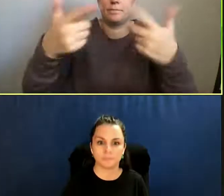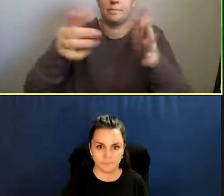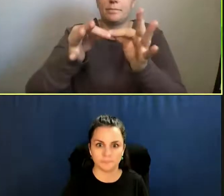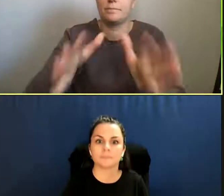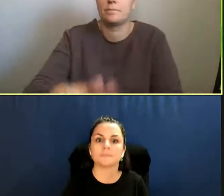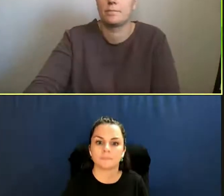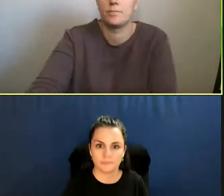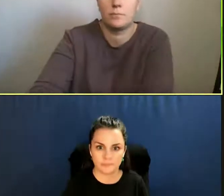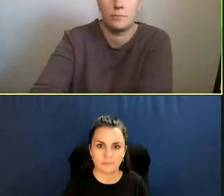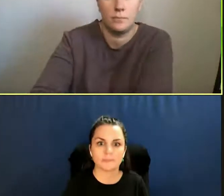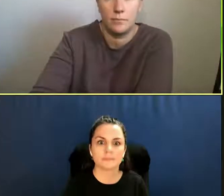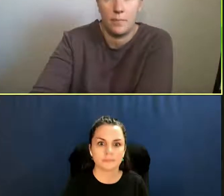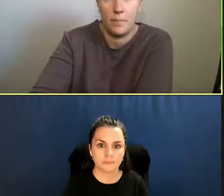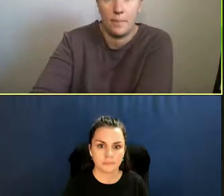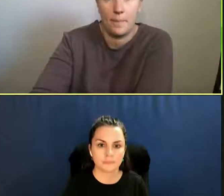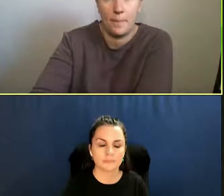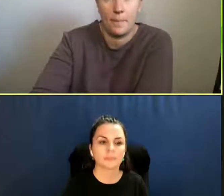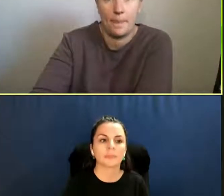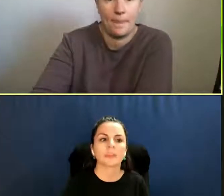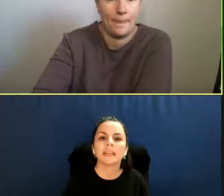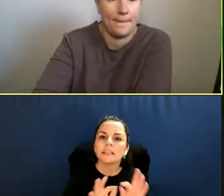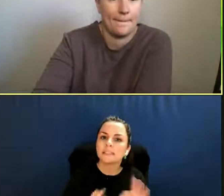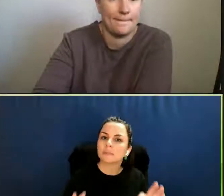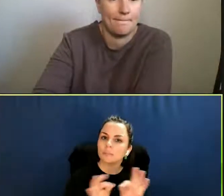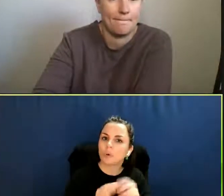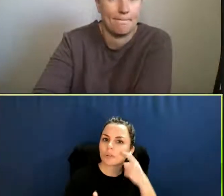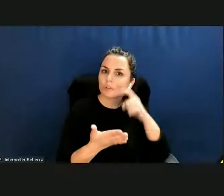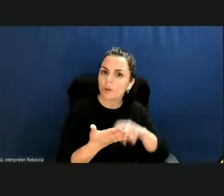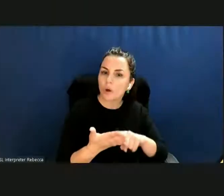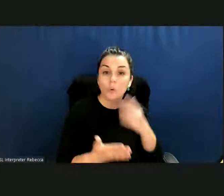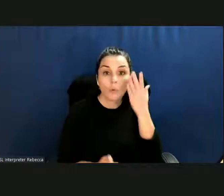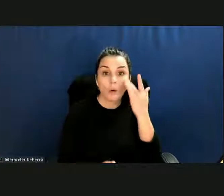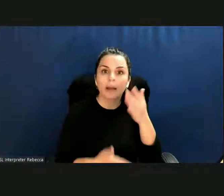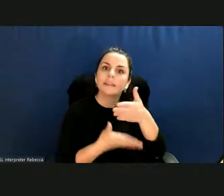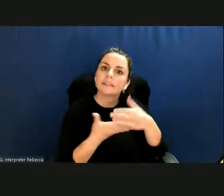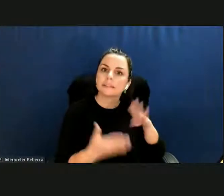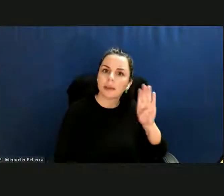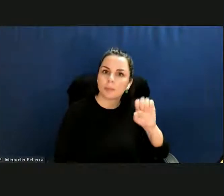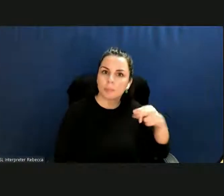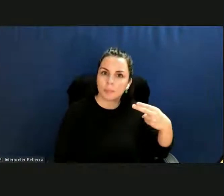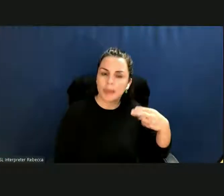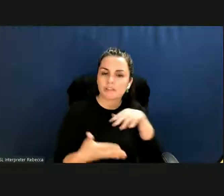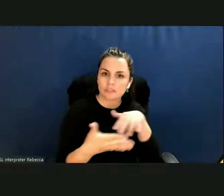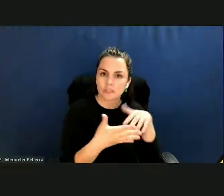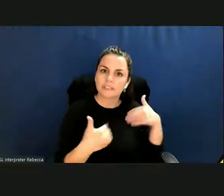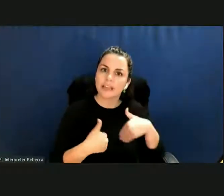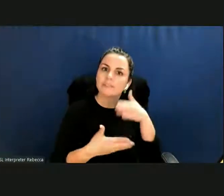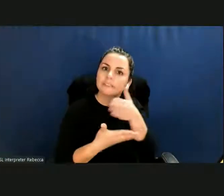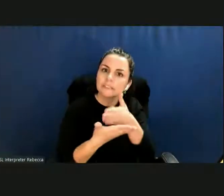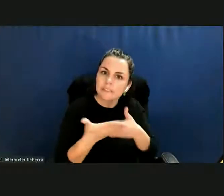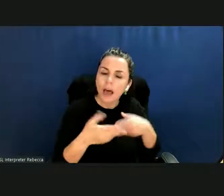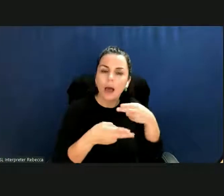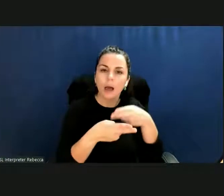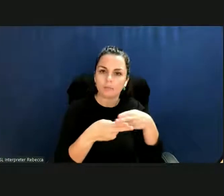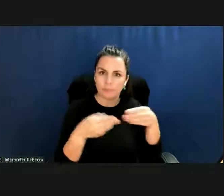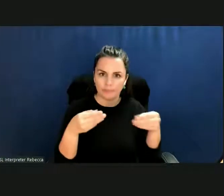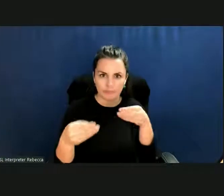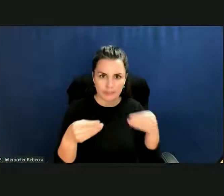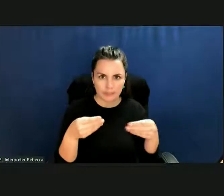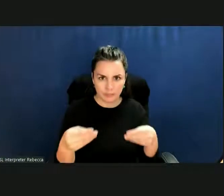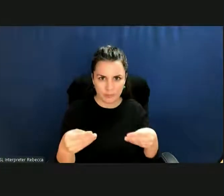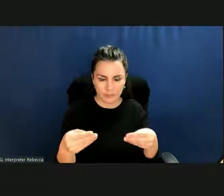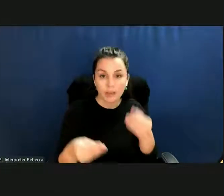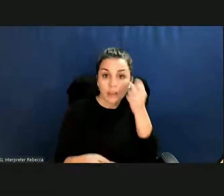to note because certain BESH studies have some interim flexibilities. While they still have to register